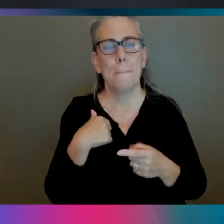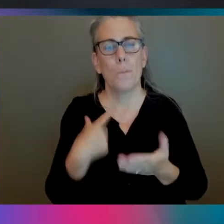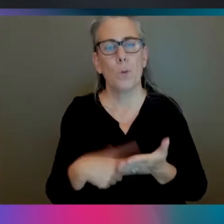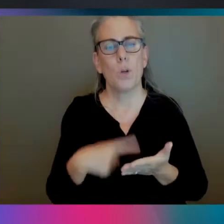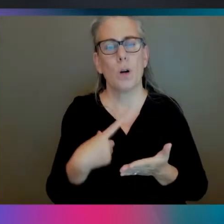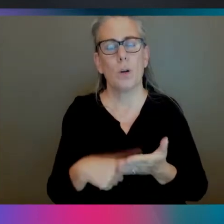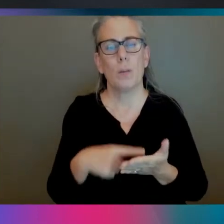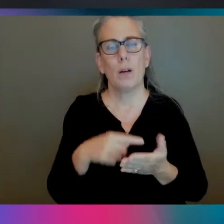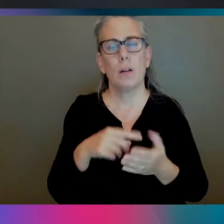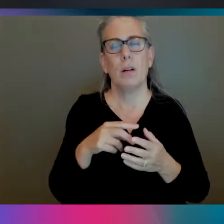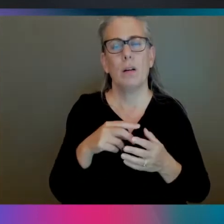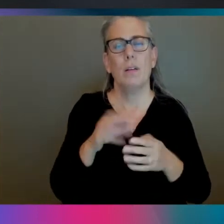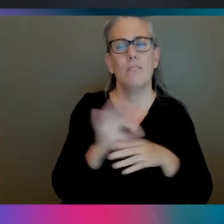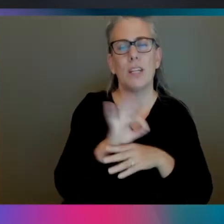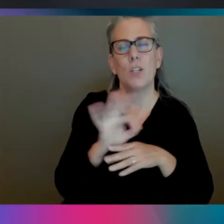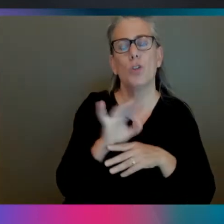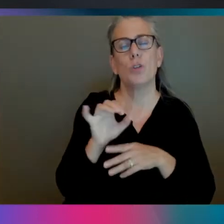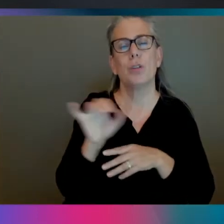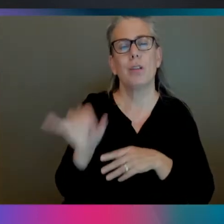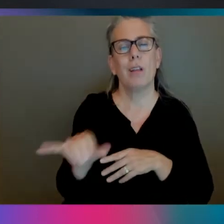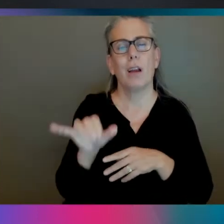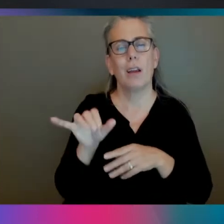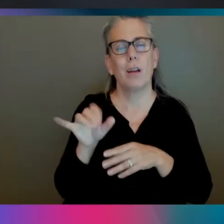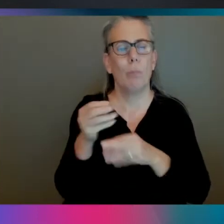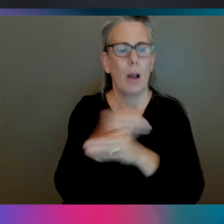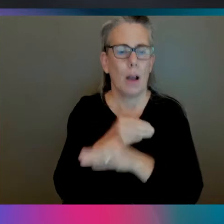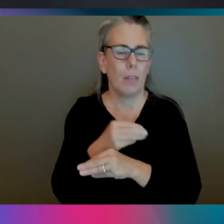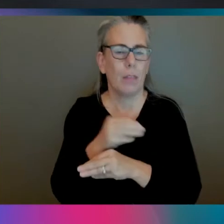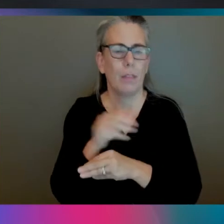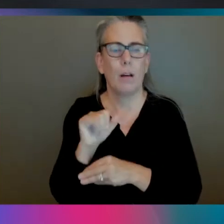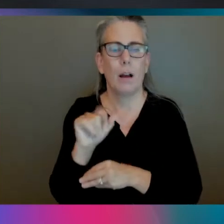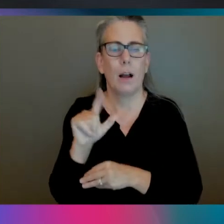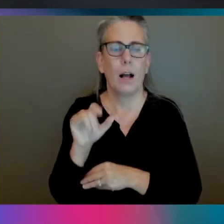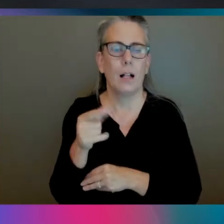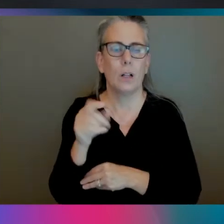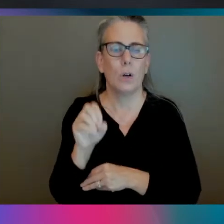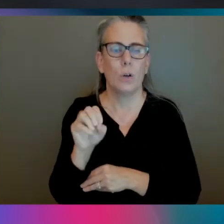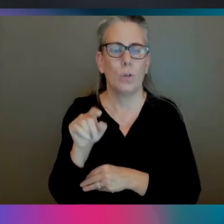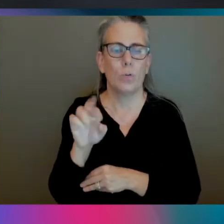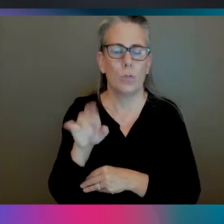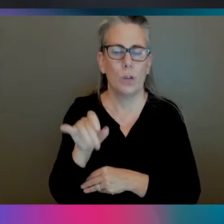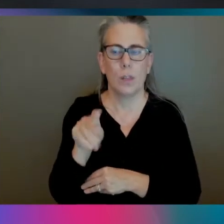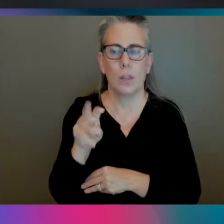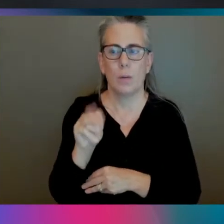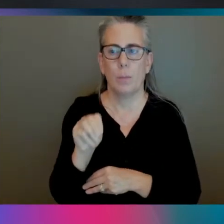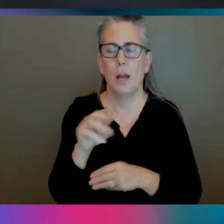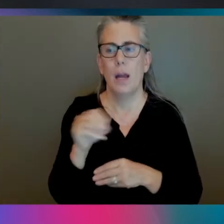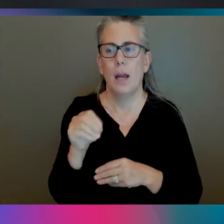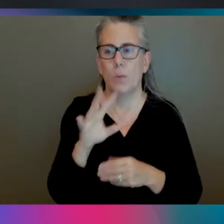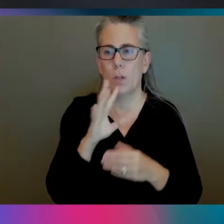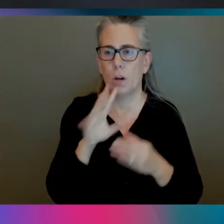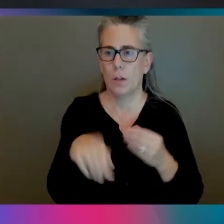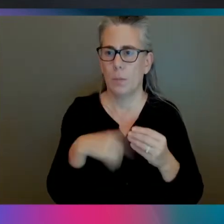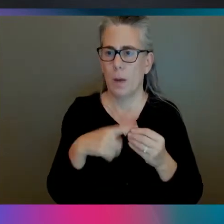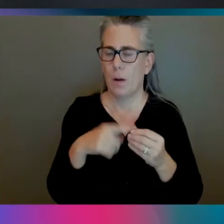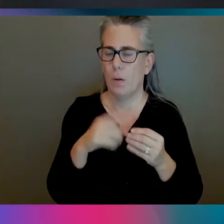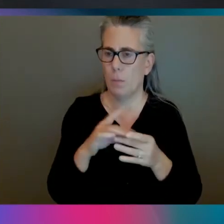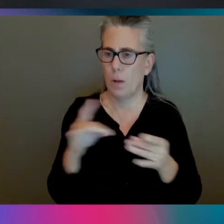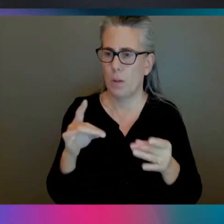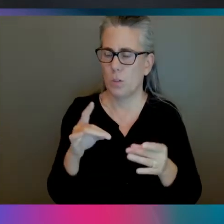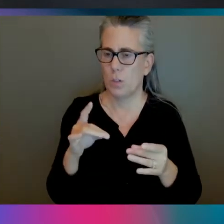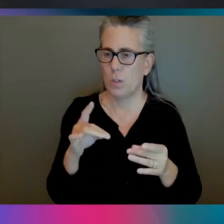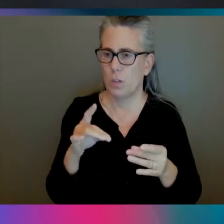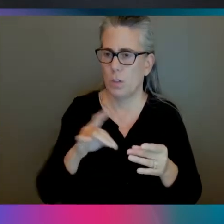are algorithms like math, right? Yes. And we talked about things like state codes. Yes. And we said we don't like to Wisconsin. We do